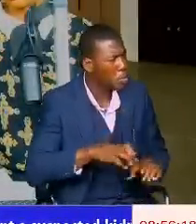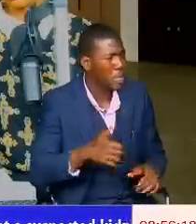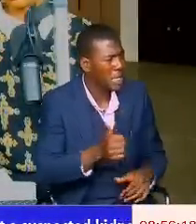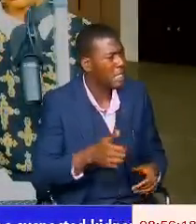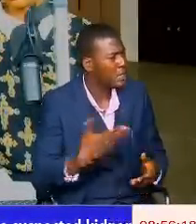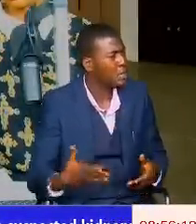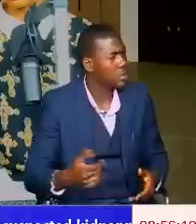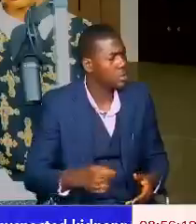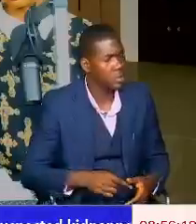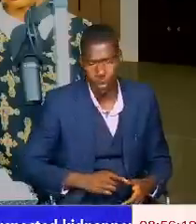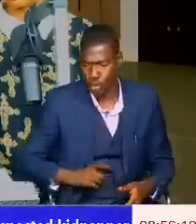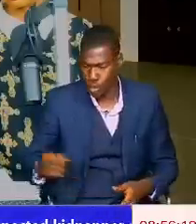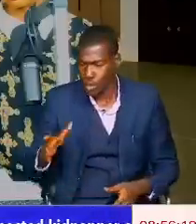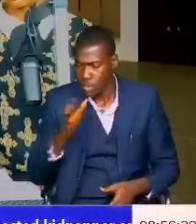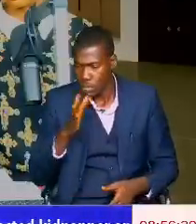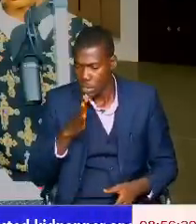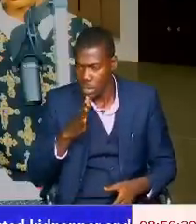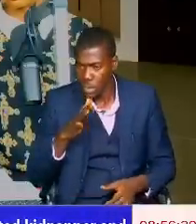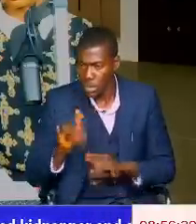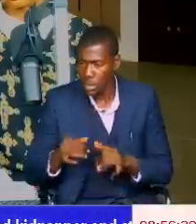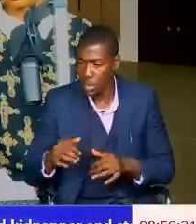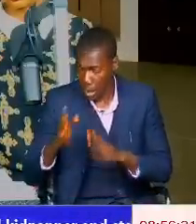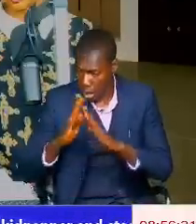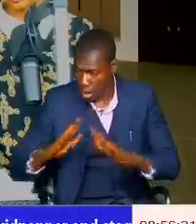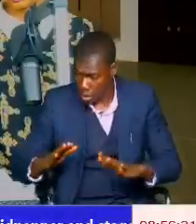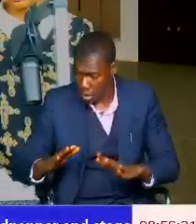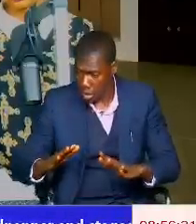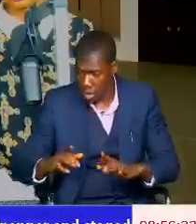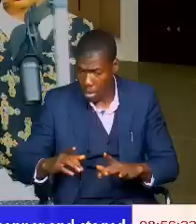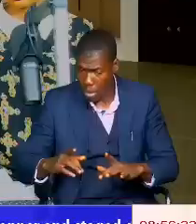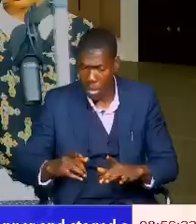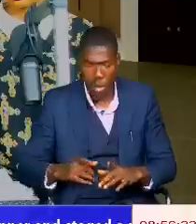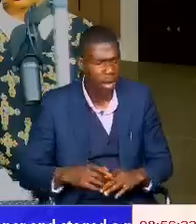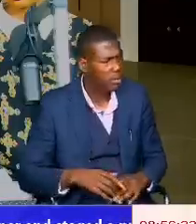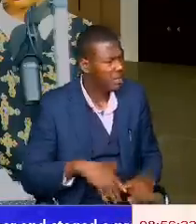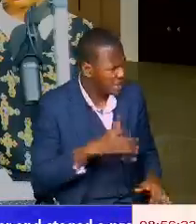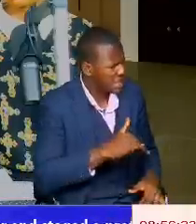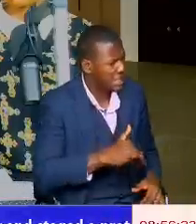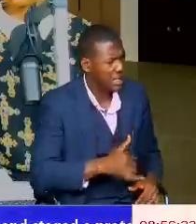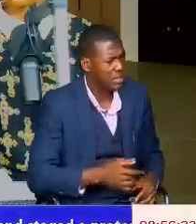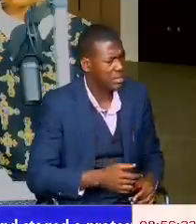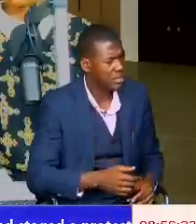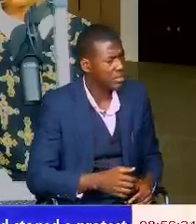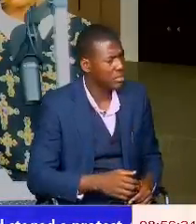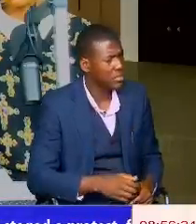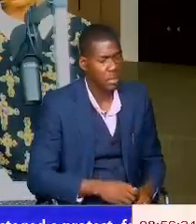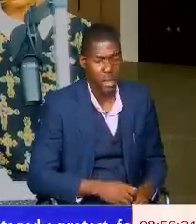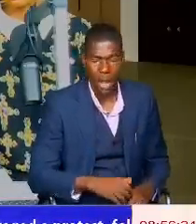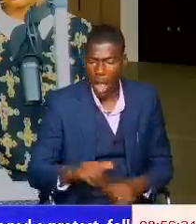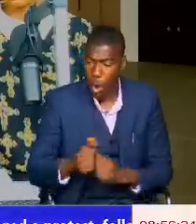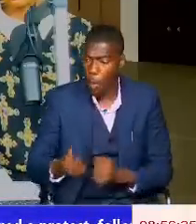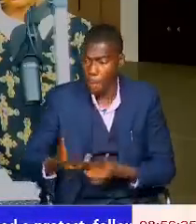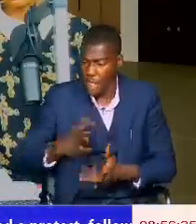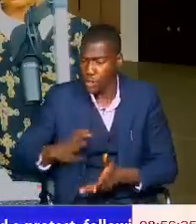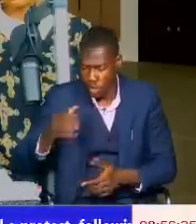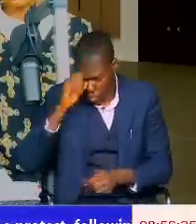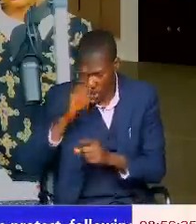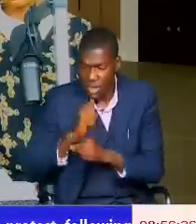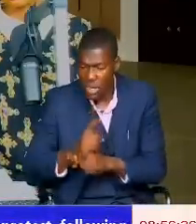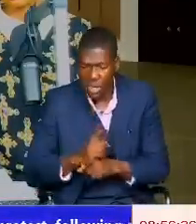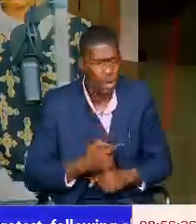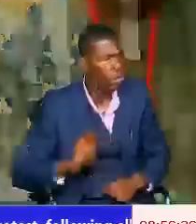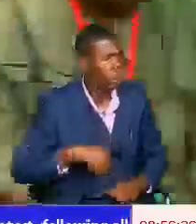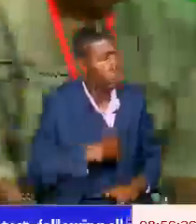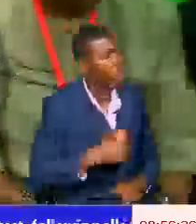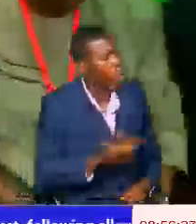Is your mother still in the house? I believe they don't know. Yeah, she's still in the house. How many of Ona she born? We are six in